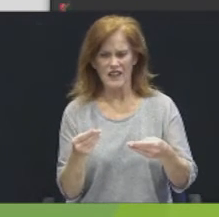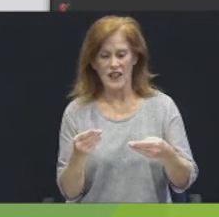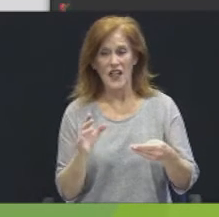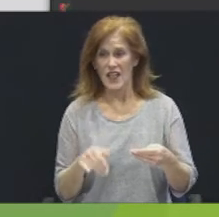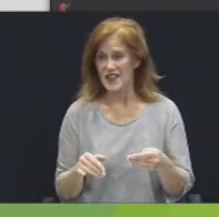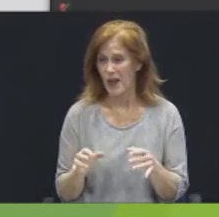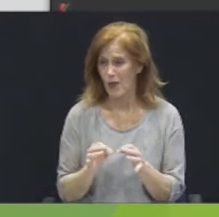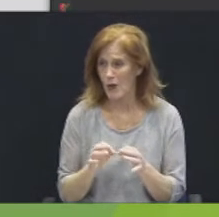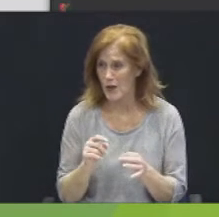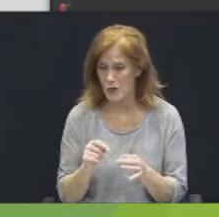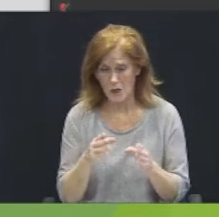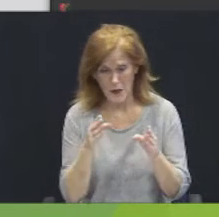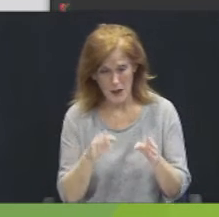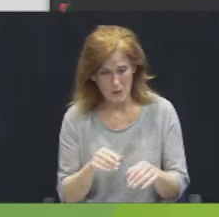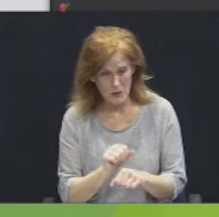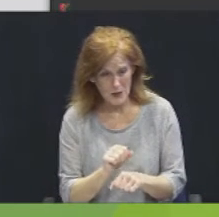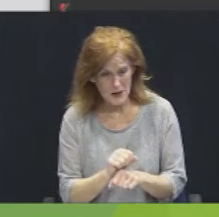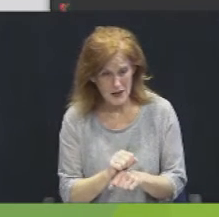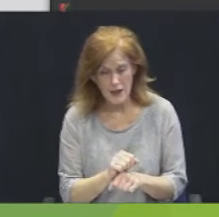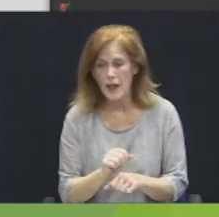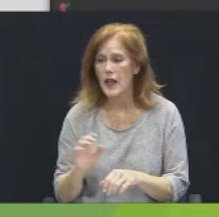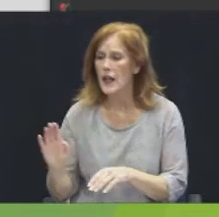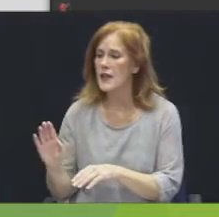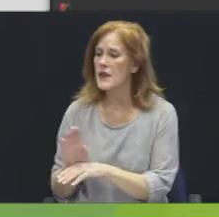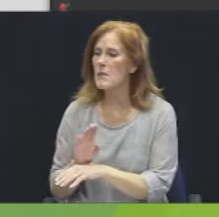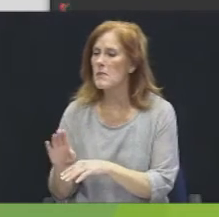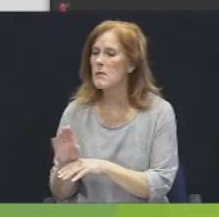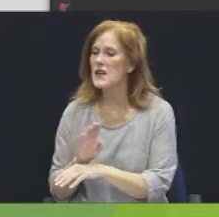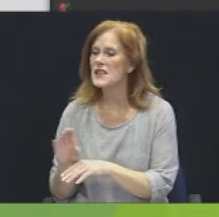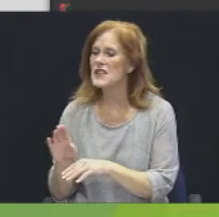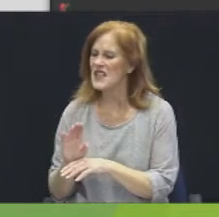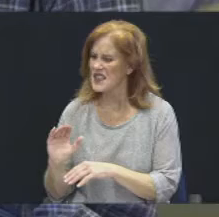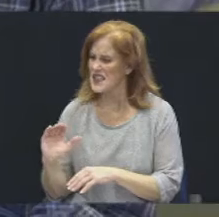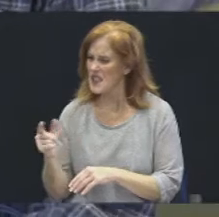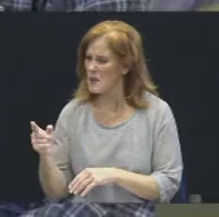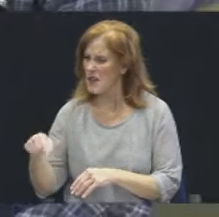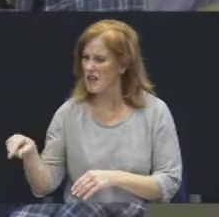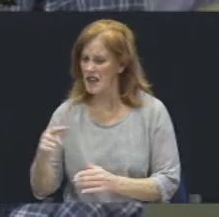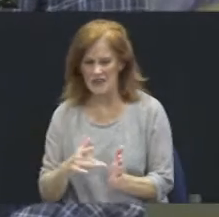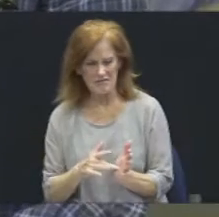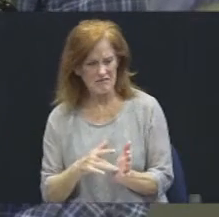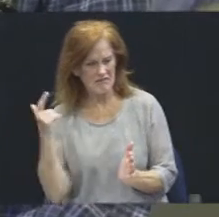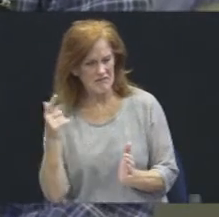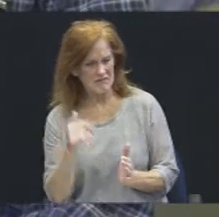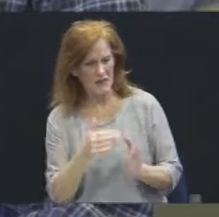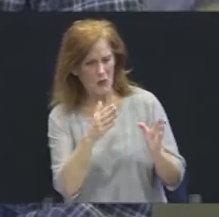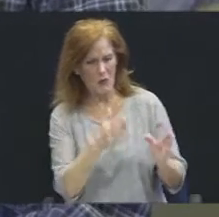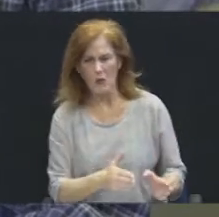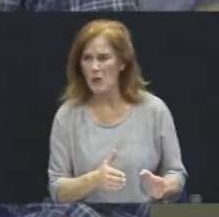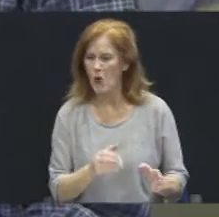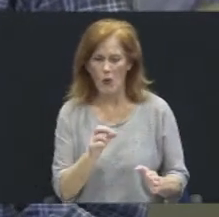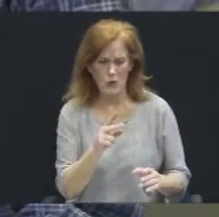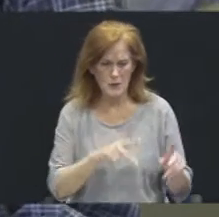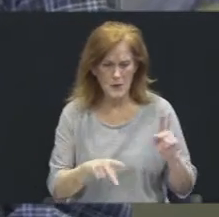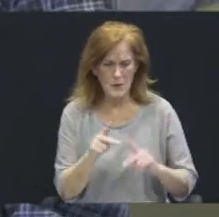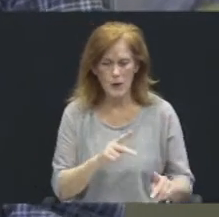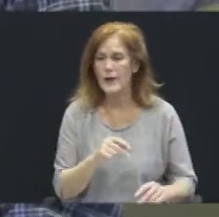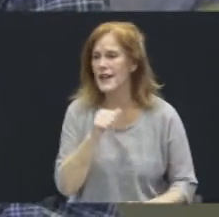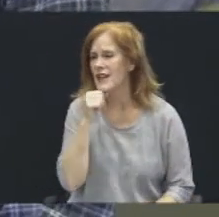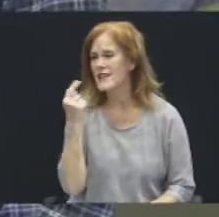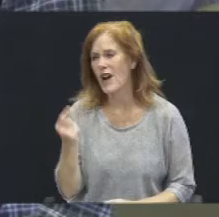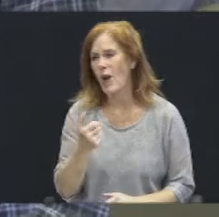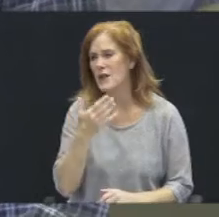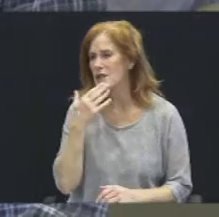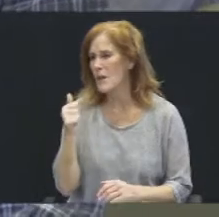to the individual? The business then looks like they're taking advantage of the individual, and it's not always the best